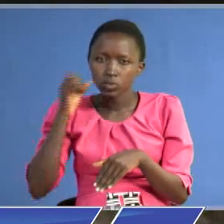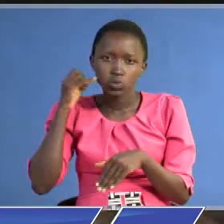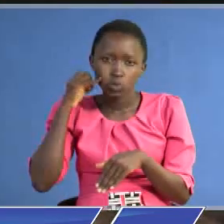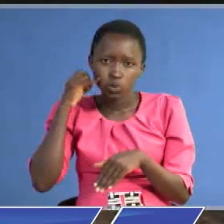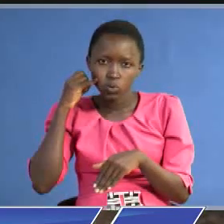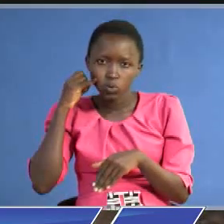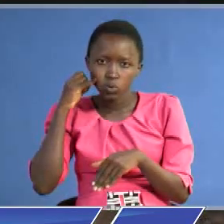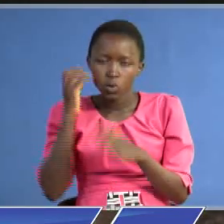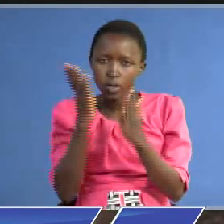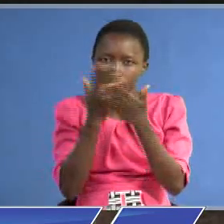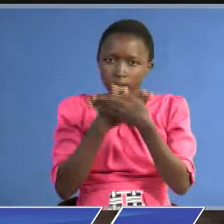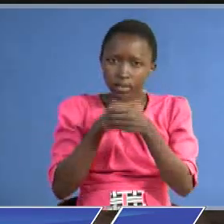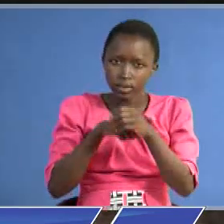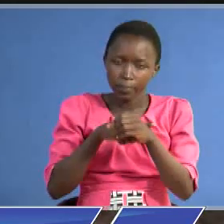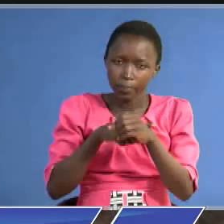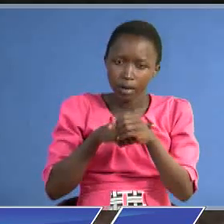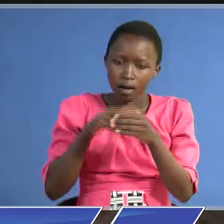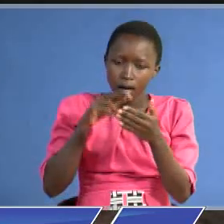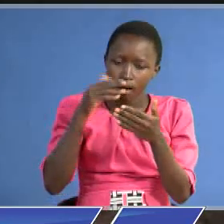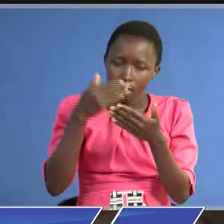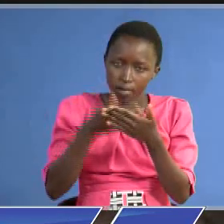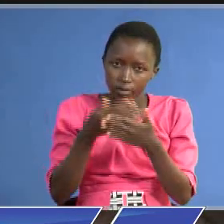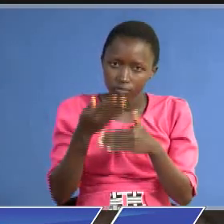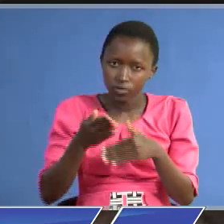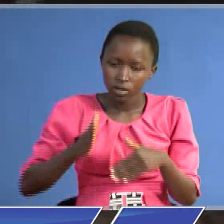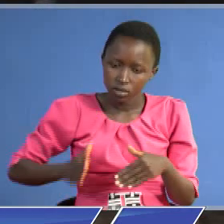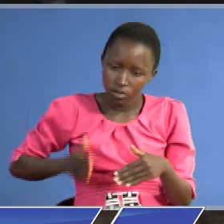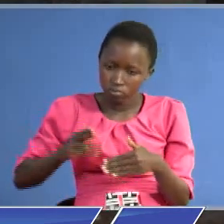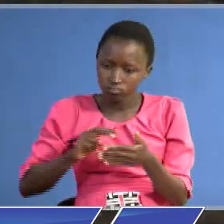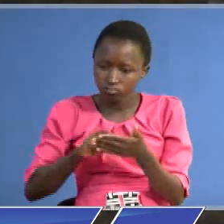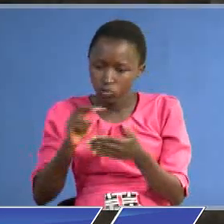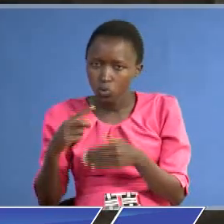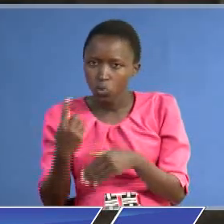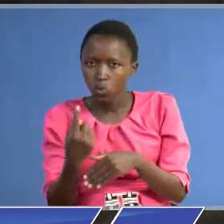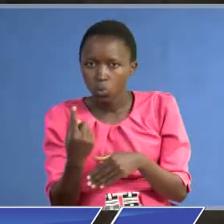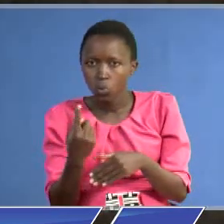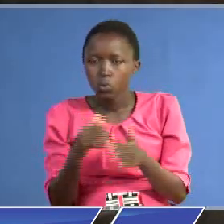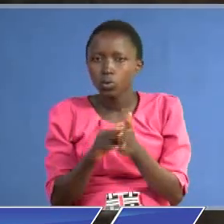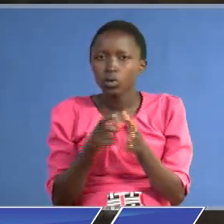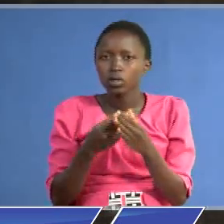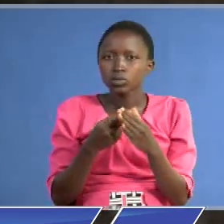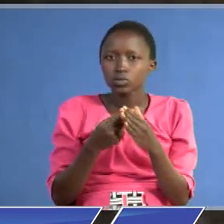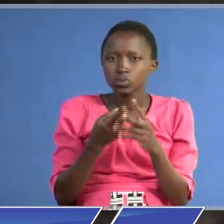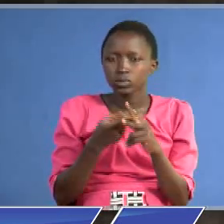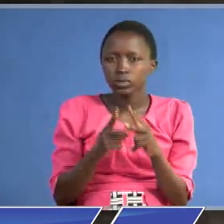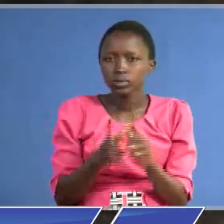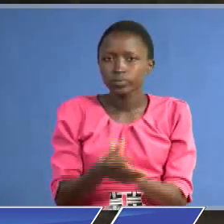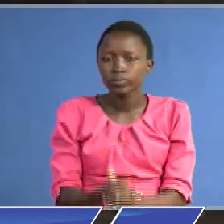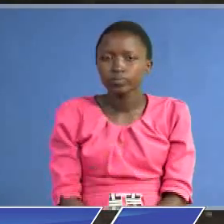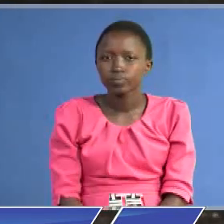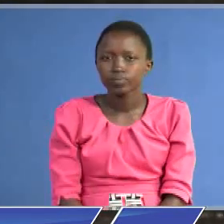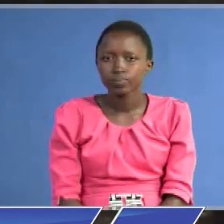in the night, and on reaching Naivasha would ask to be dropped, only for their accomplices to strike.